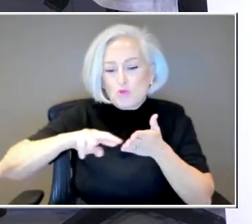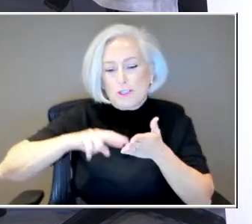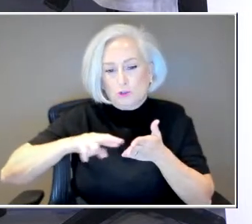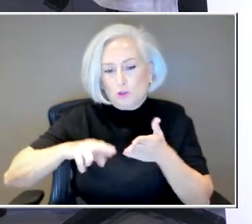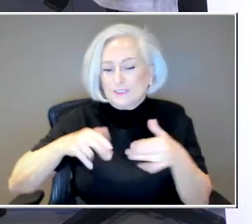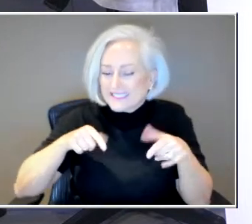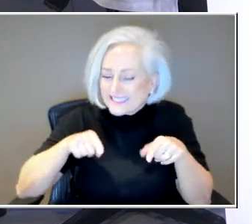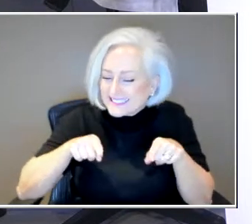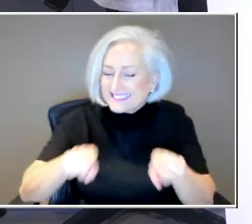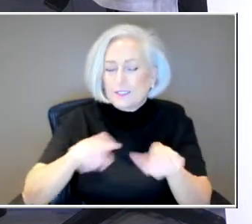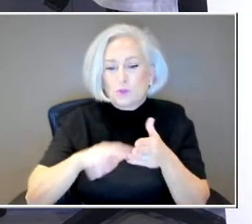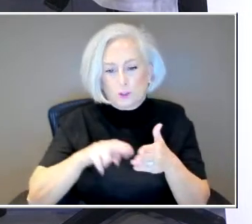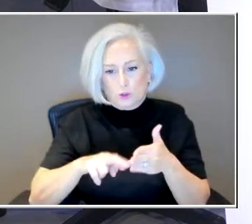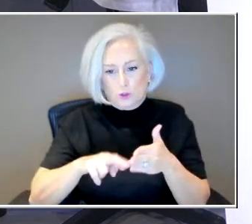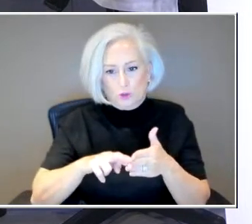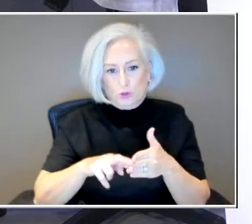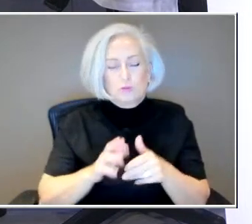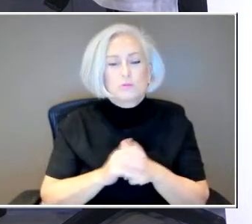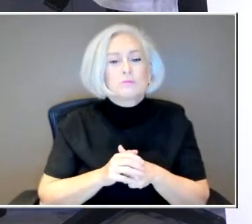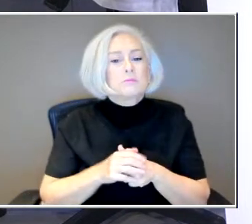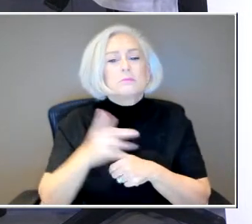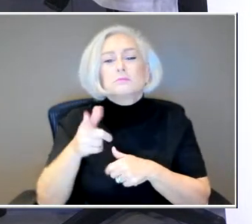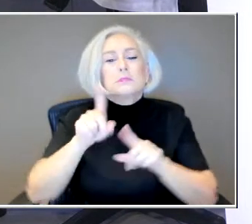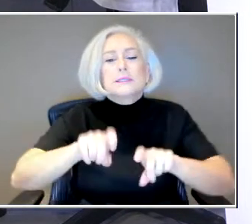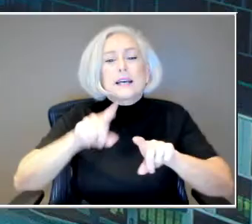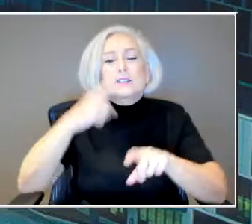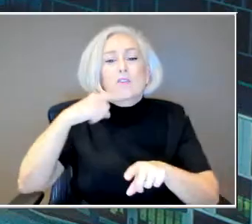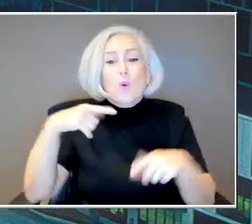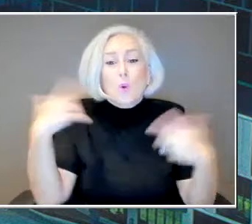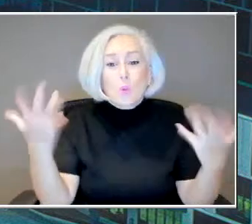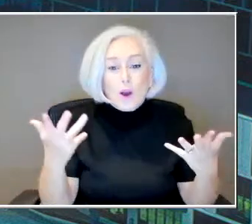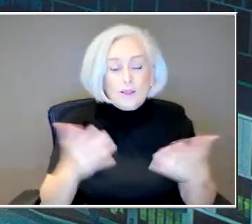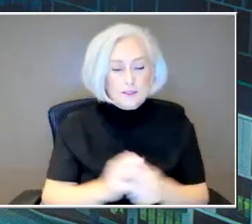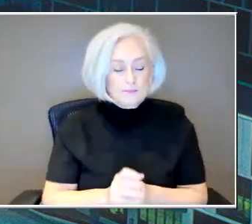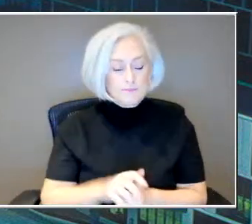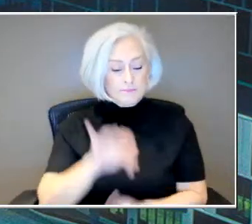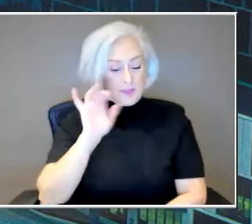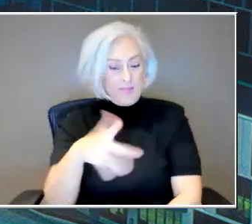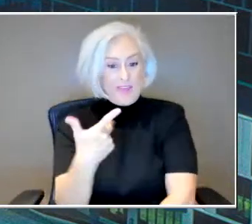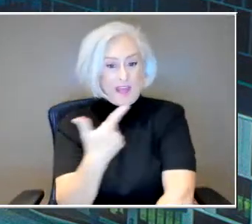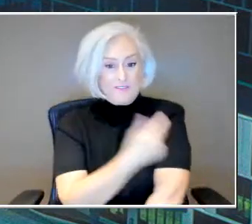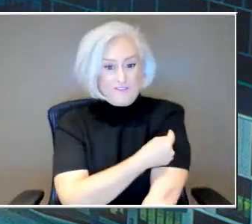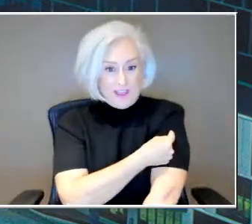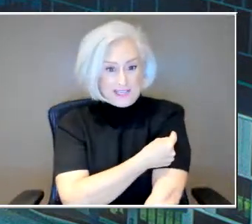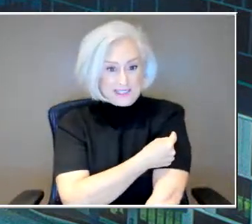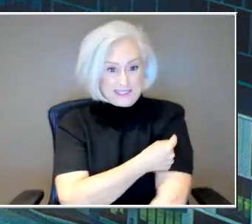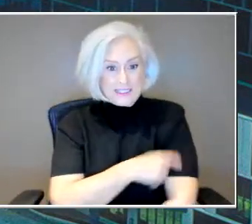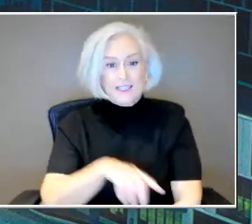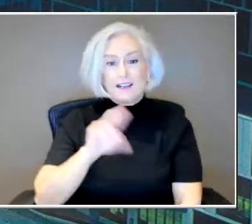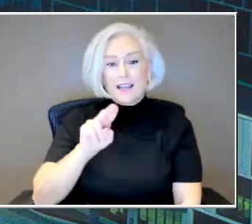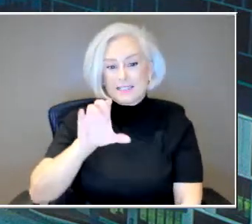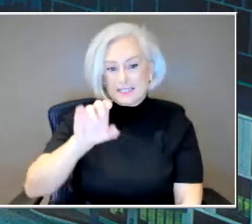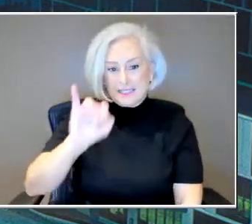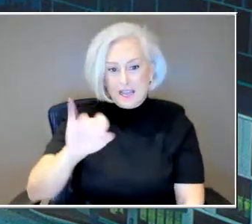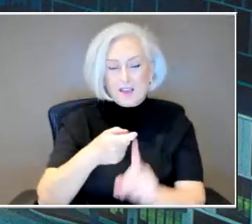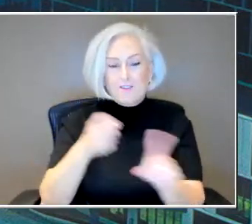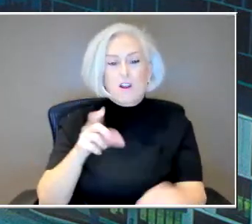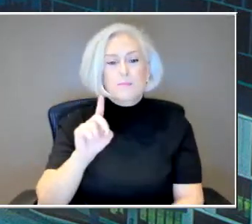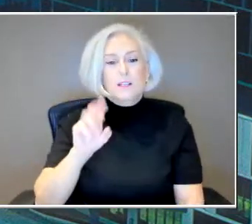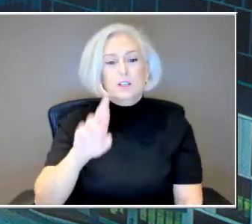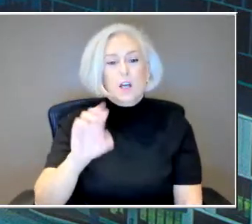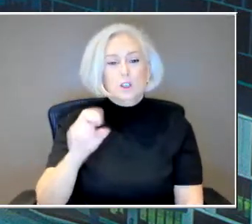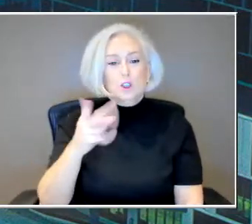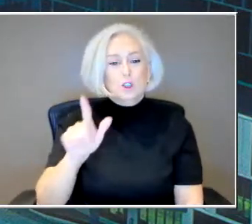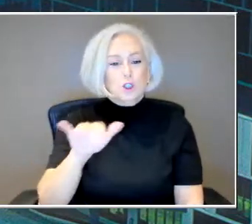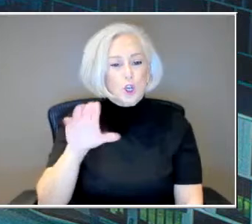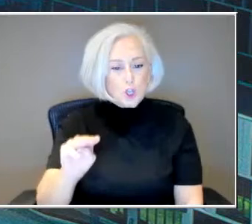testing for with this vaccine? Great point. So these are vaccines developed at the NCI by Dr. Jeffrey Schlom's group, a scientist who has been